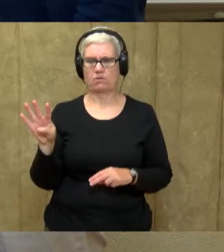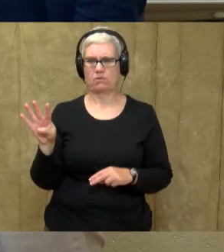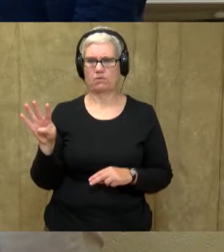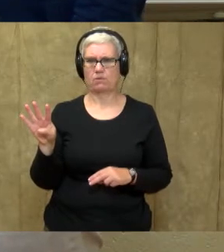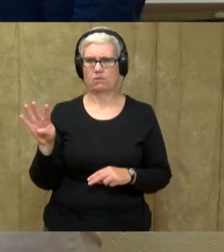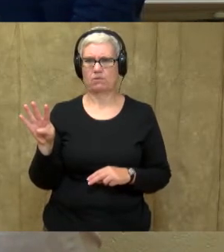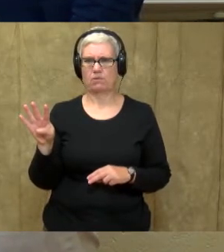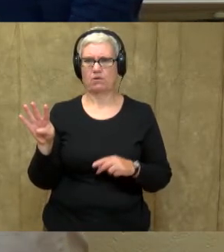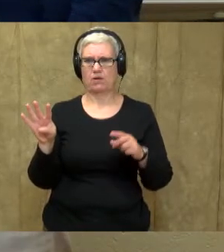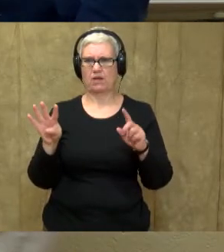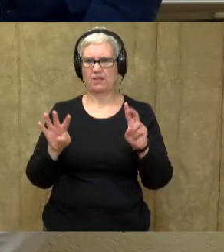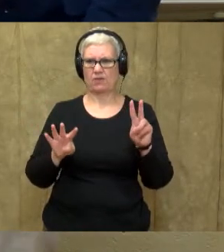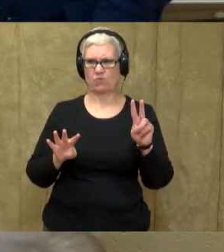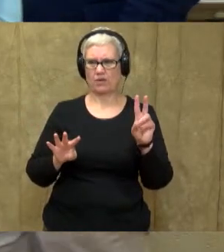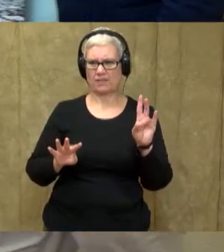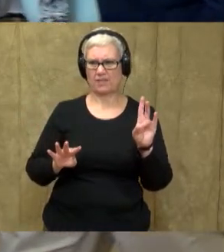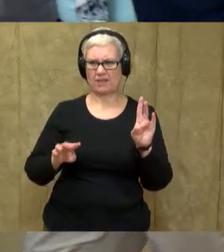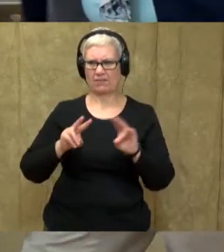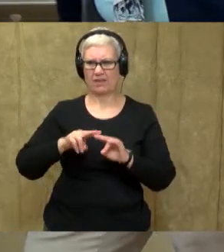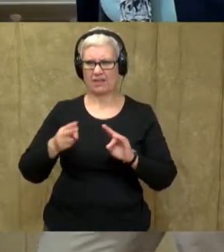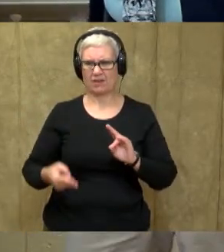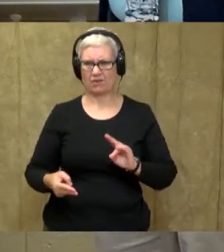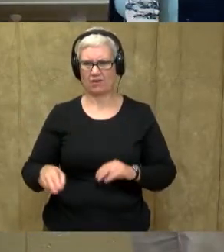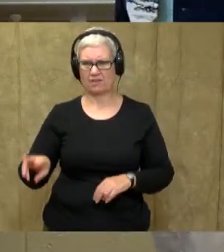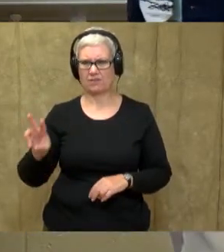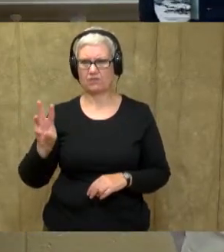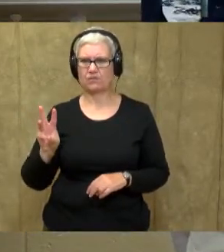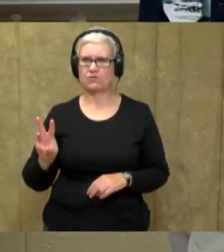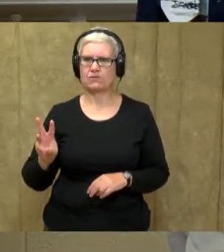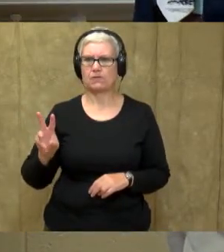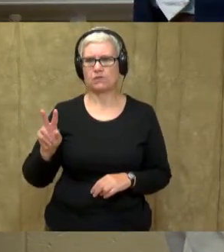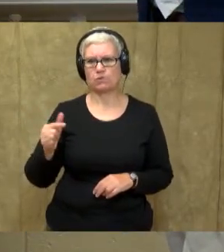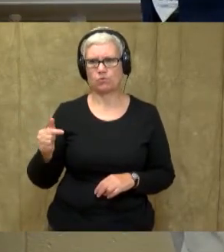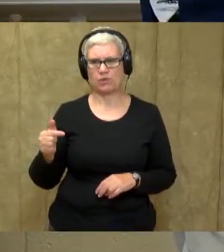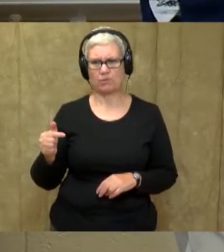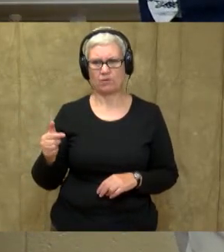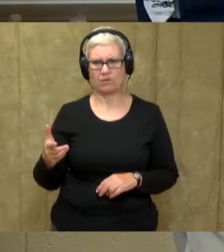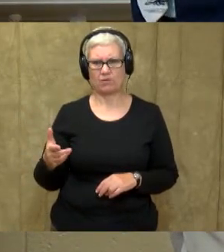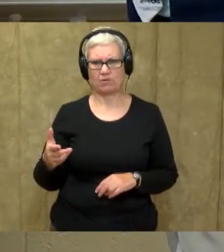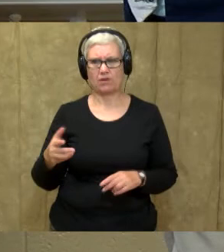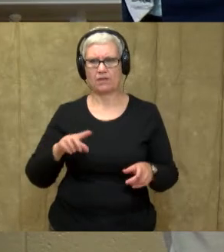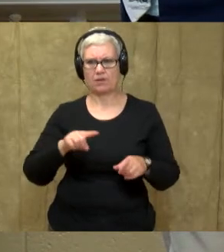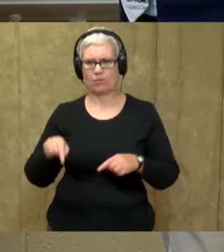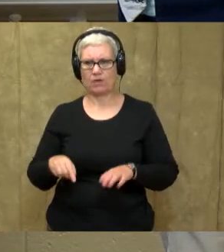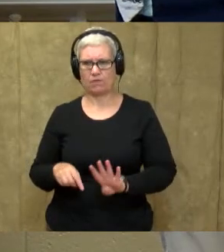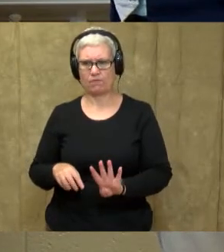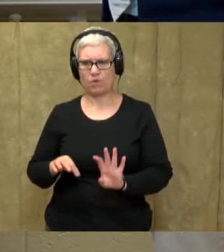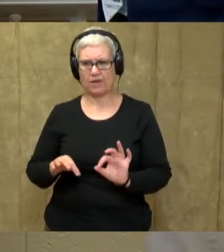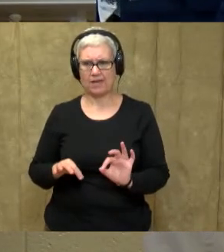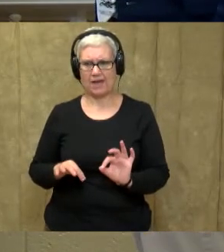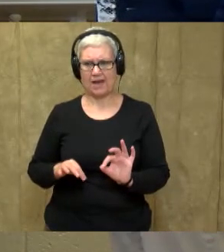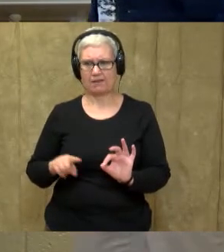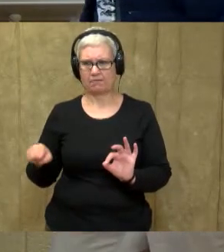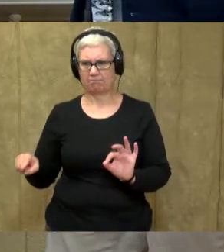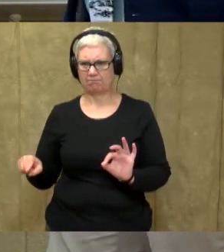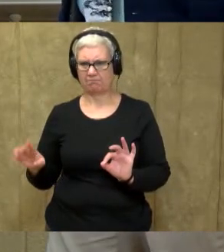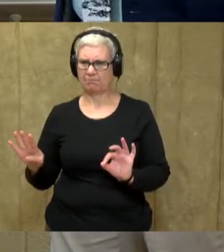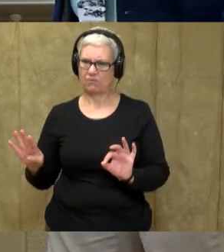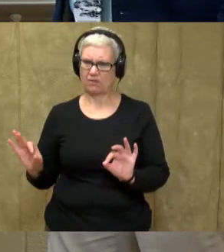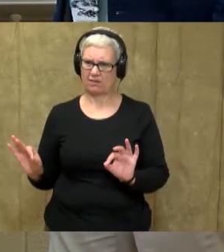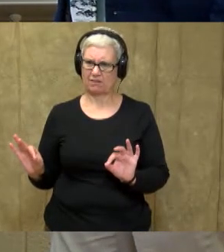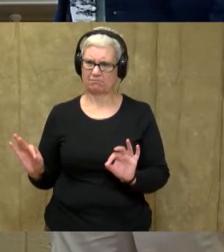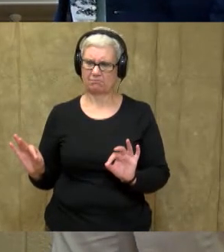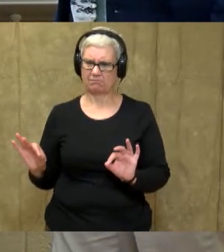to 621 squared meters. And if I go all the way to the end of this table, I'm back down at a squared area of 49 square